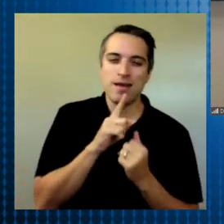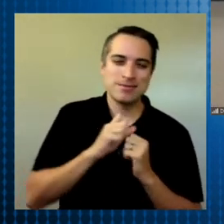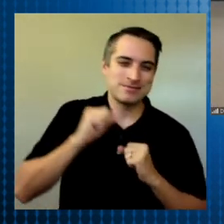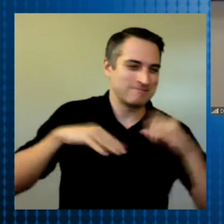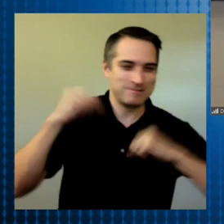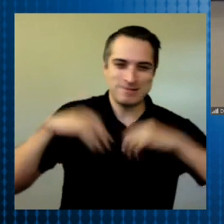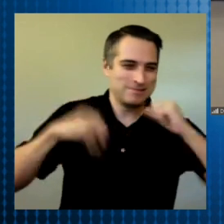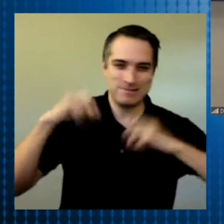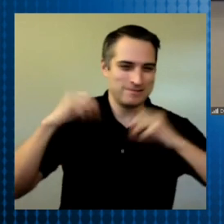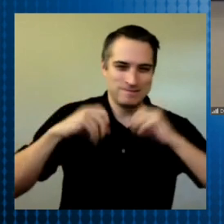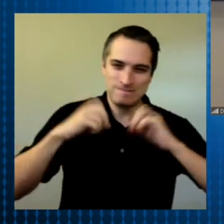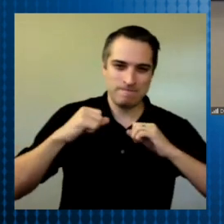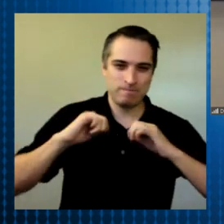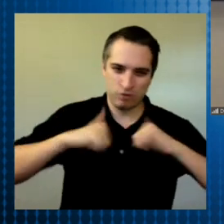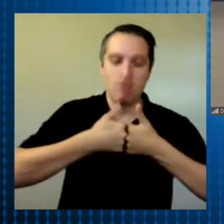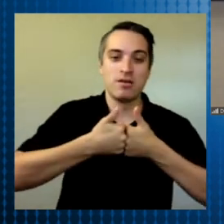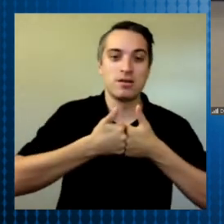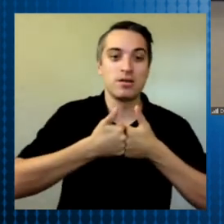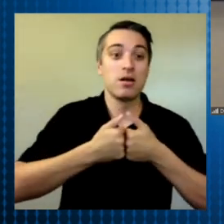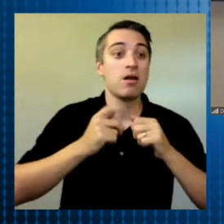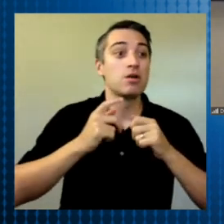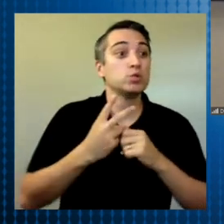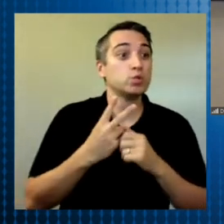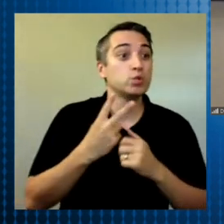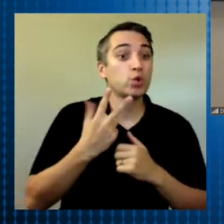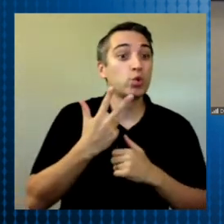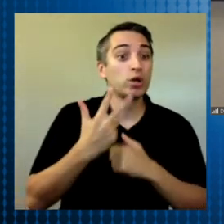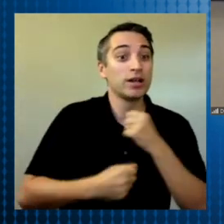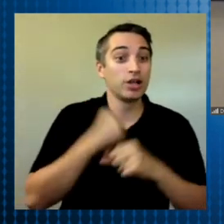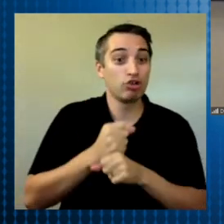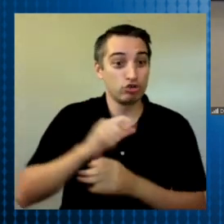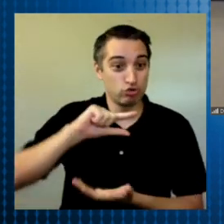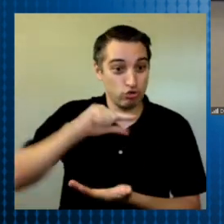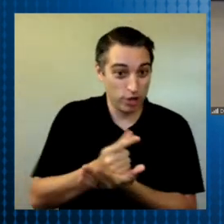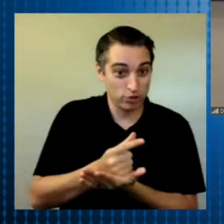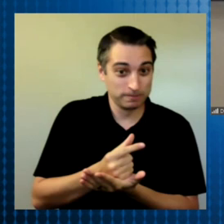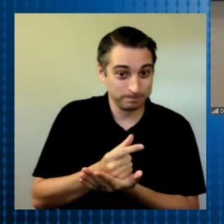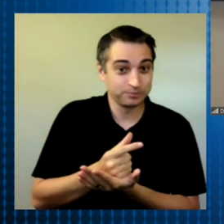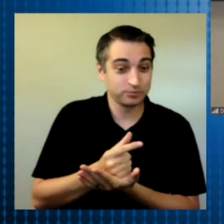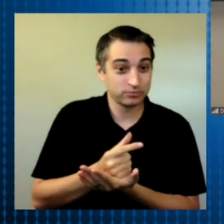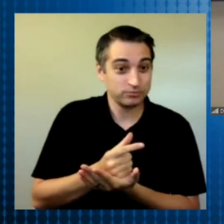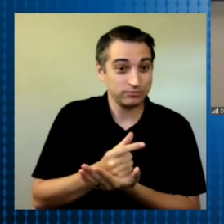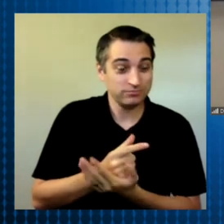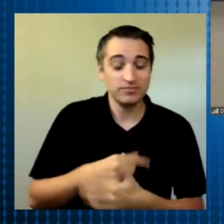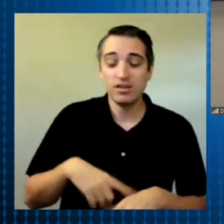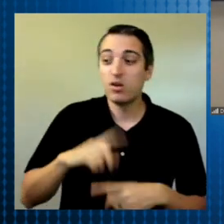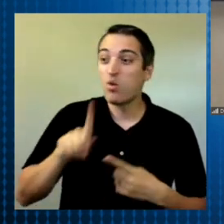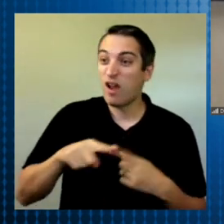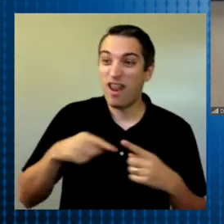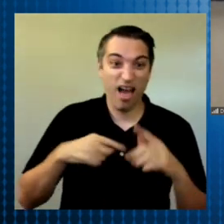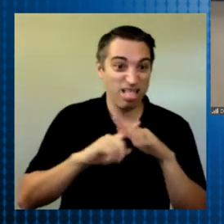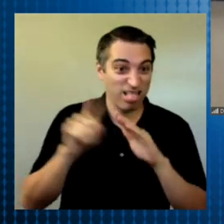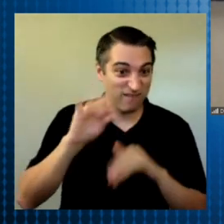that, hey, I'm ready for the world. That's a singing group from Flint. I'm ready for the world. When I left Flint, I